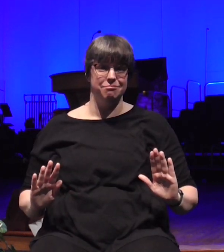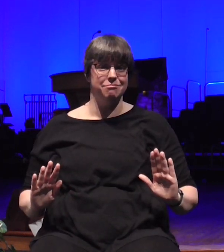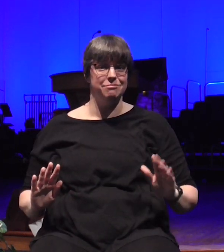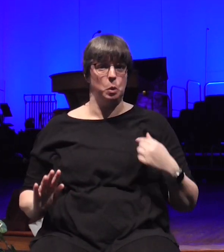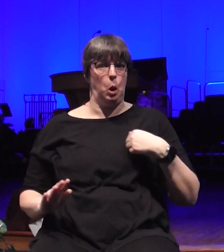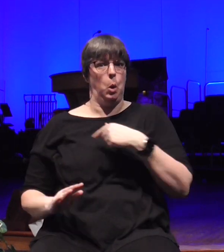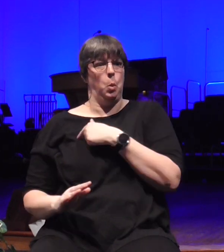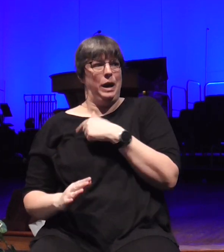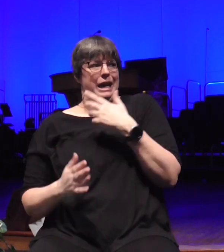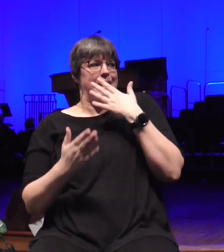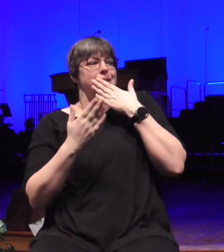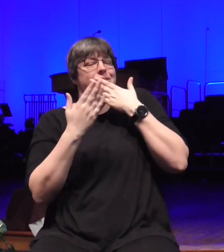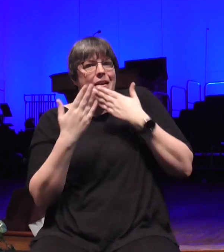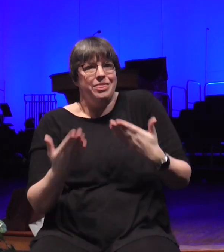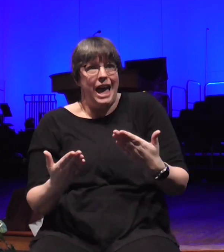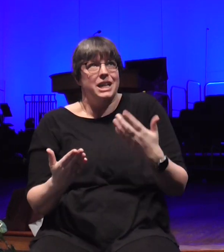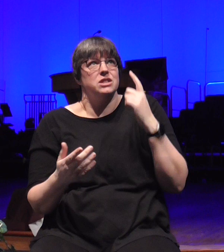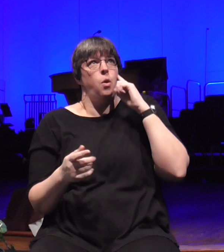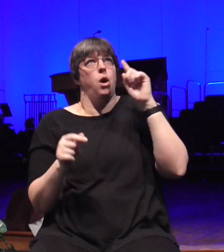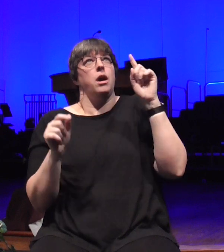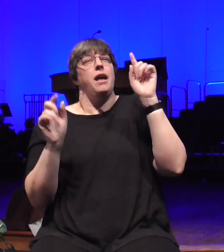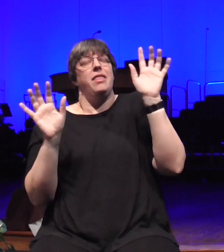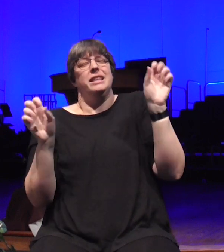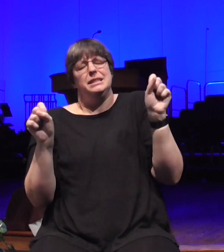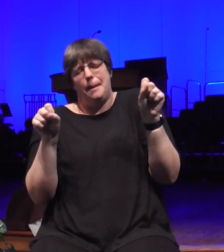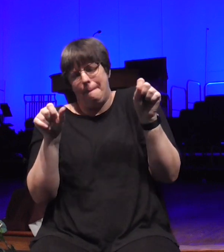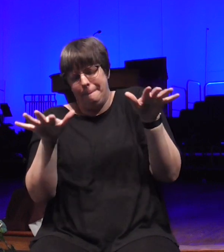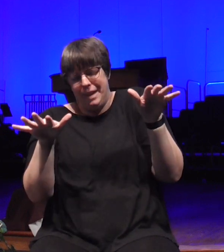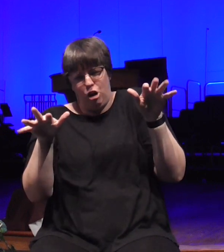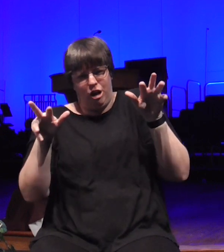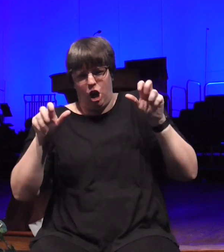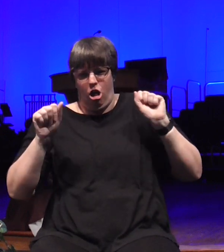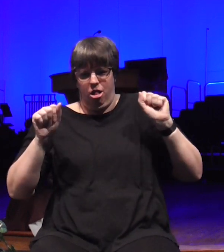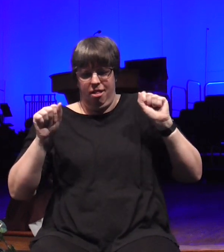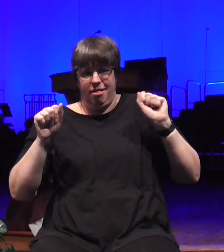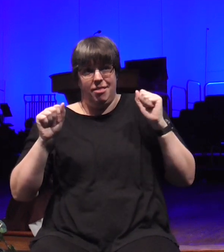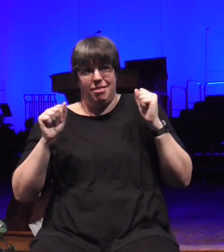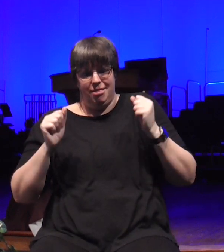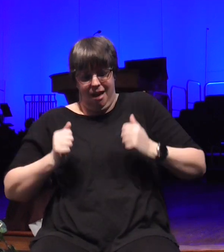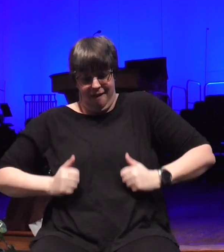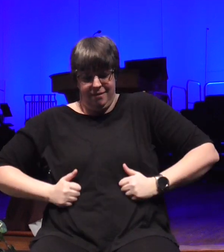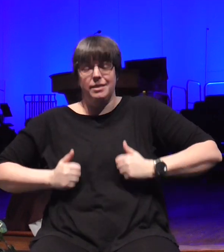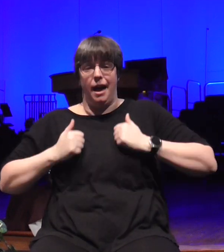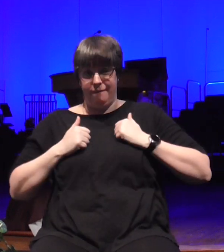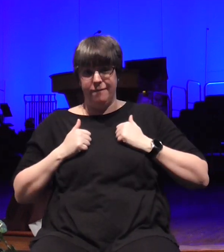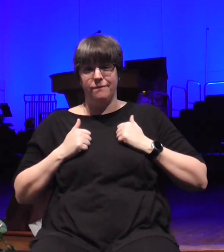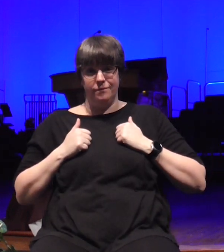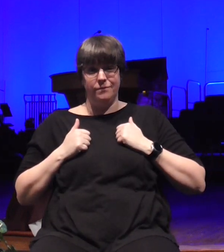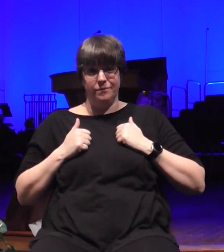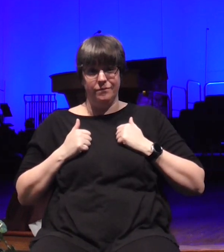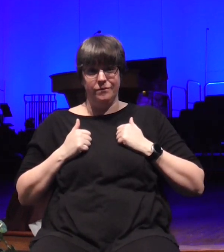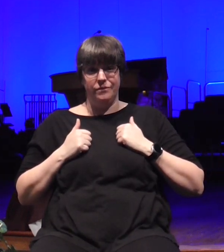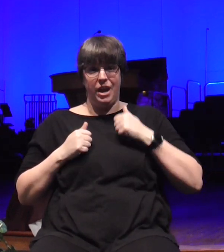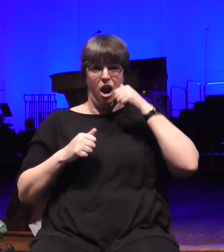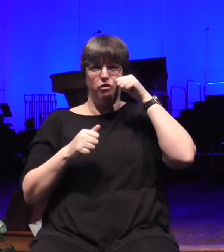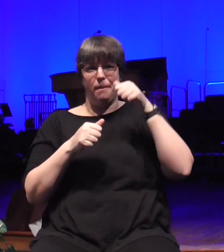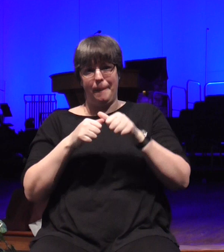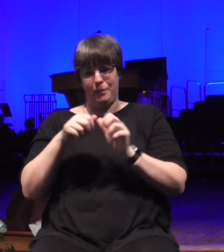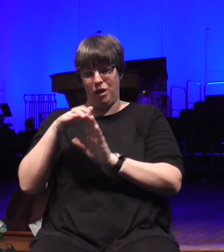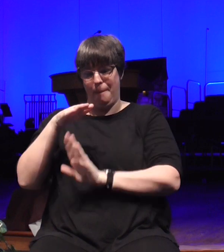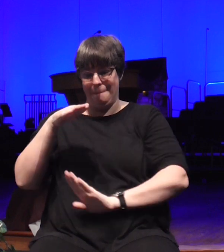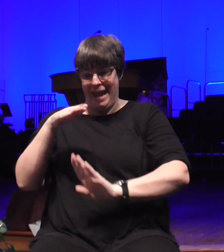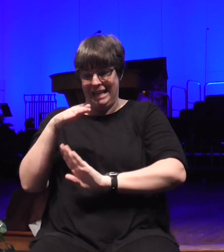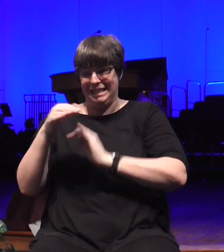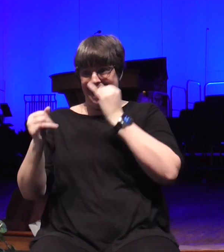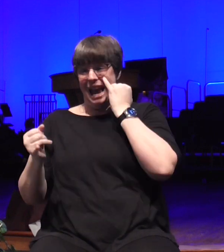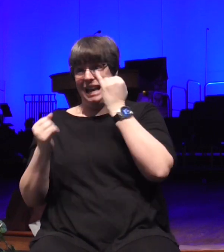We give thanks for the miracle that has been given us, called this incarnation of life. And we remember these basic ideas that we